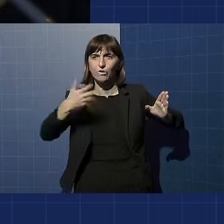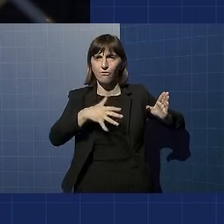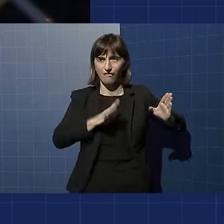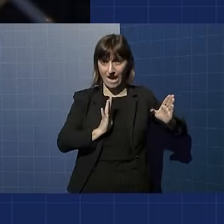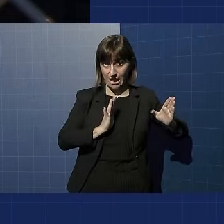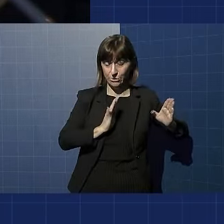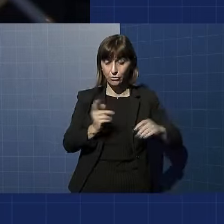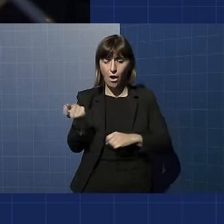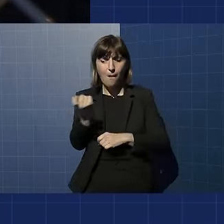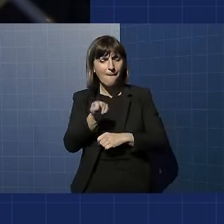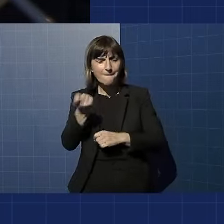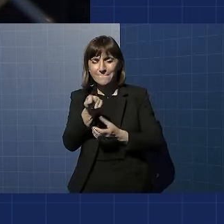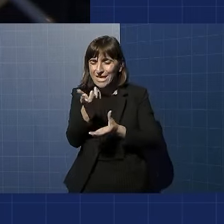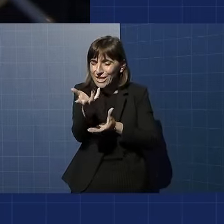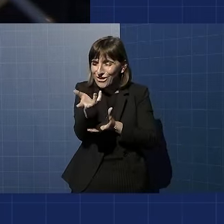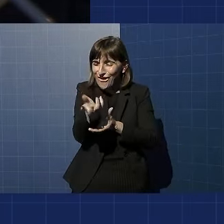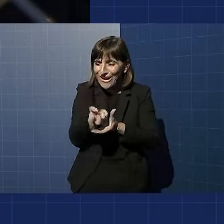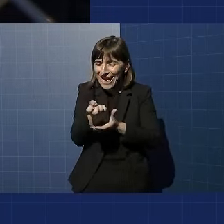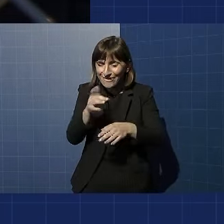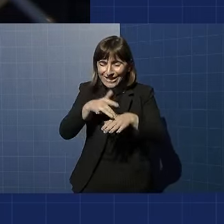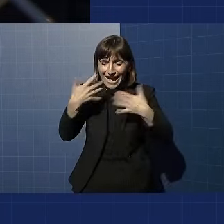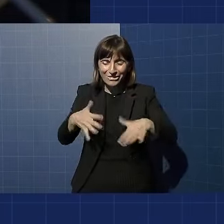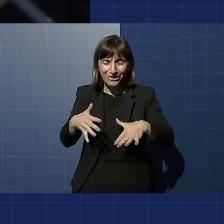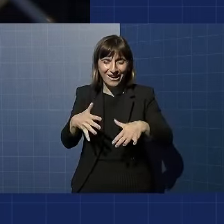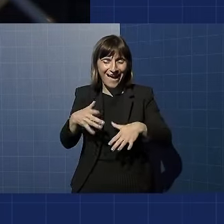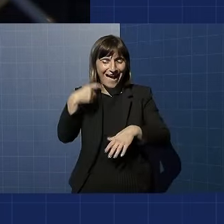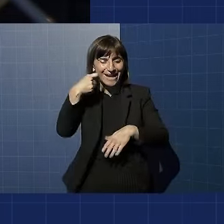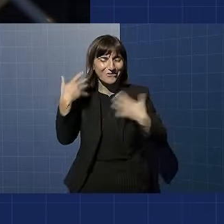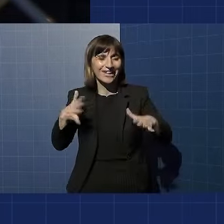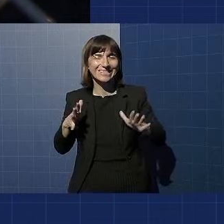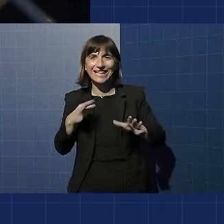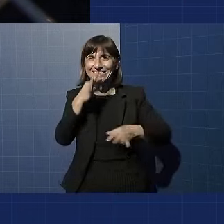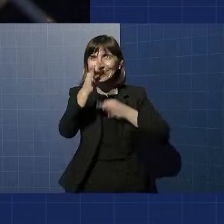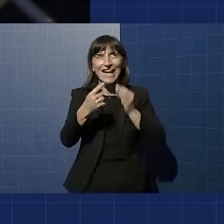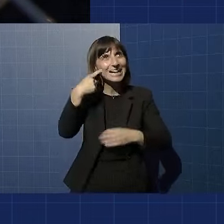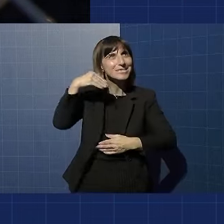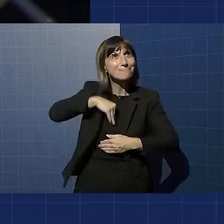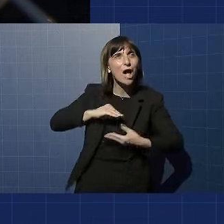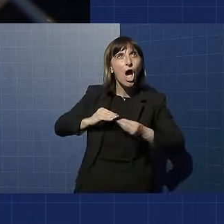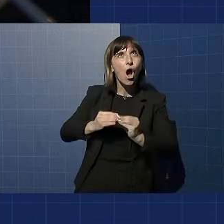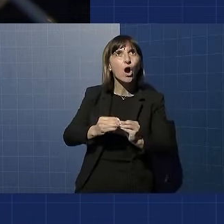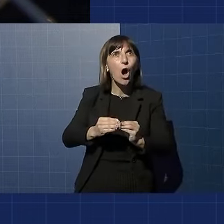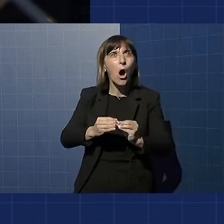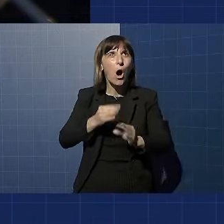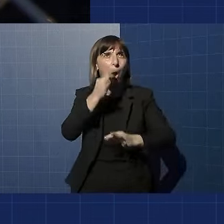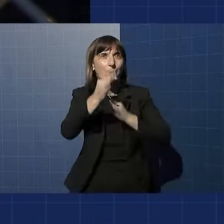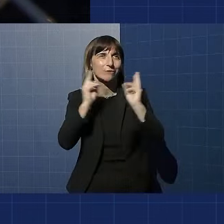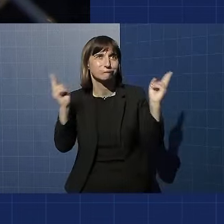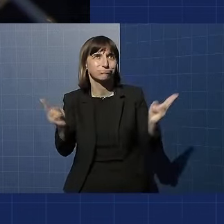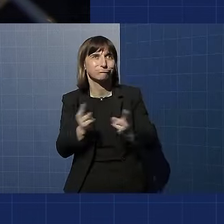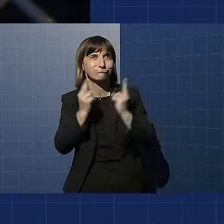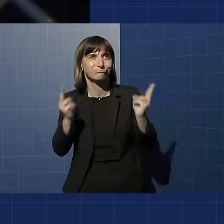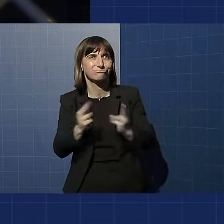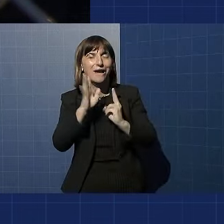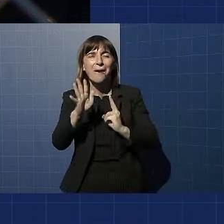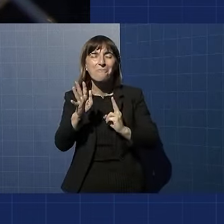really explain how it feels. It's a very nice feeling. So the idea of doing that for a long period of time must be nice.